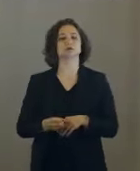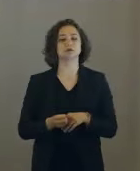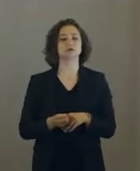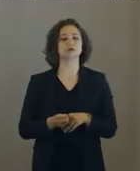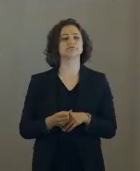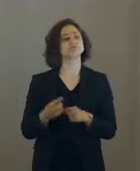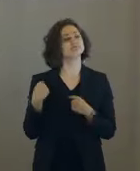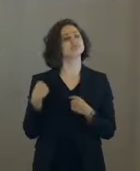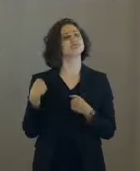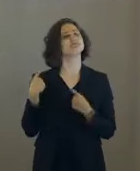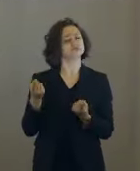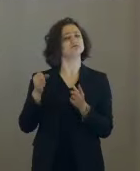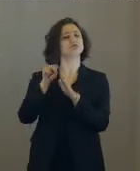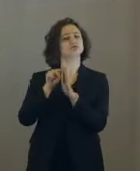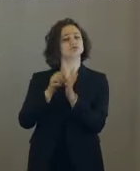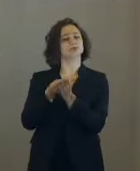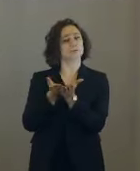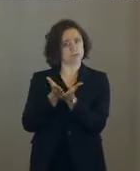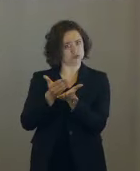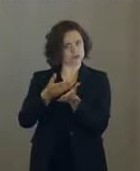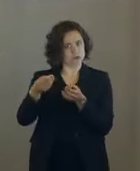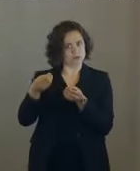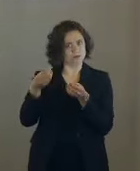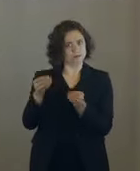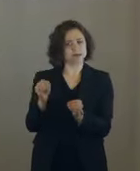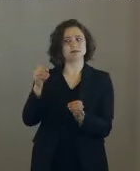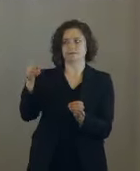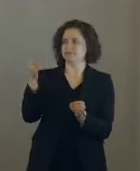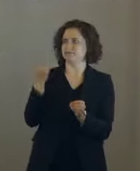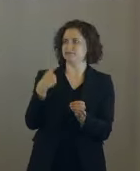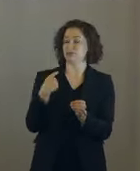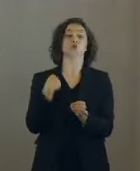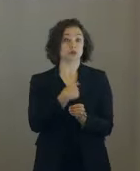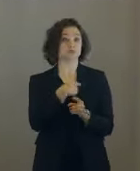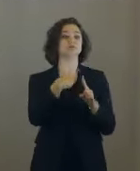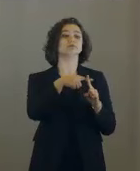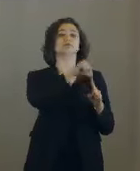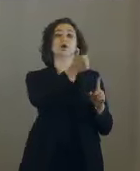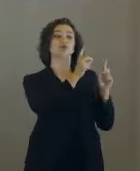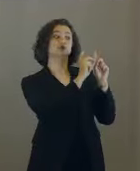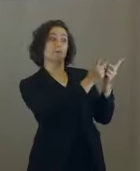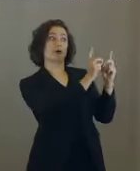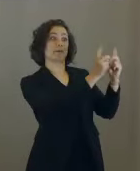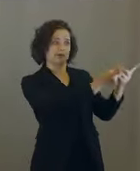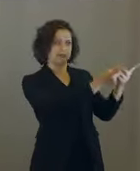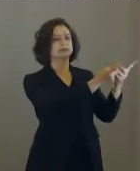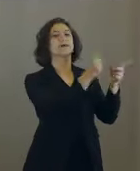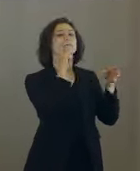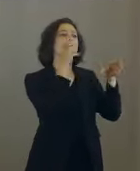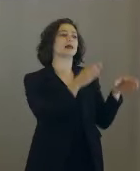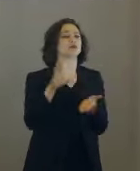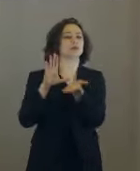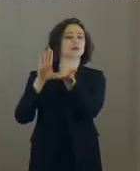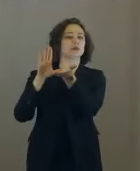then, the State Budget Office has asked that we, along with other departments, submit a plan to reduce our fiscal year